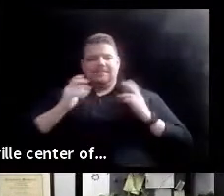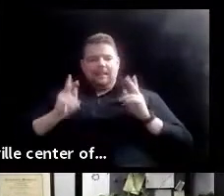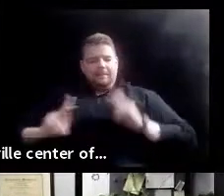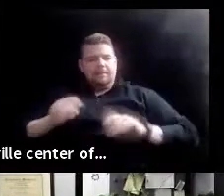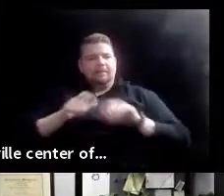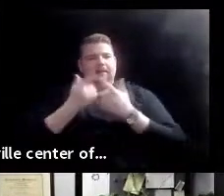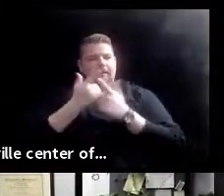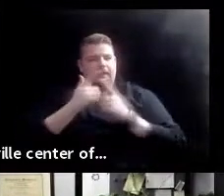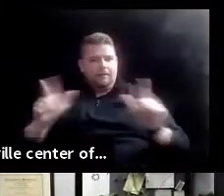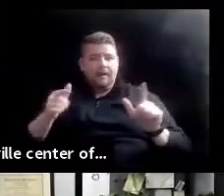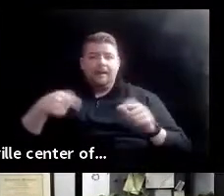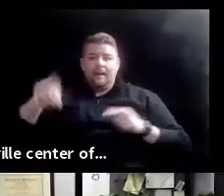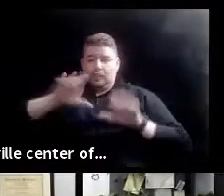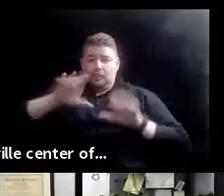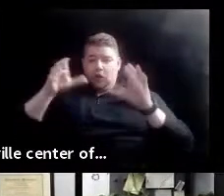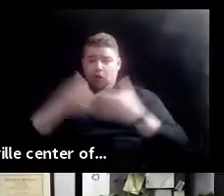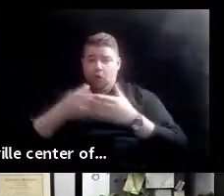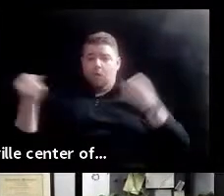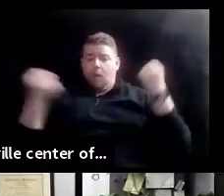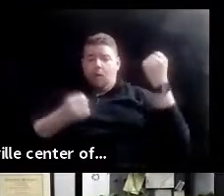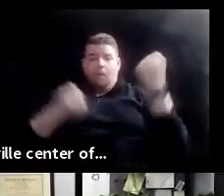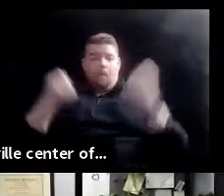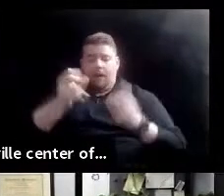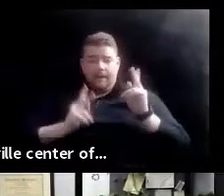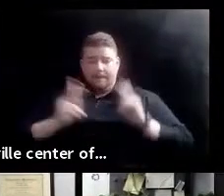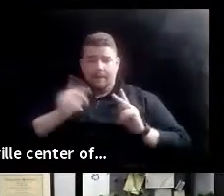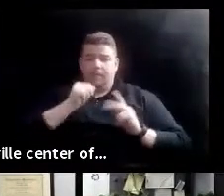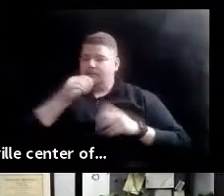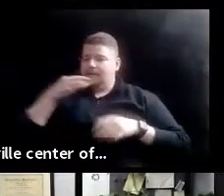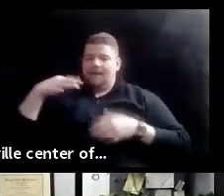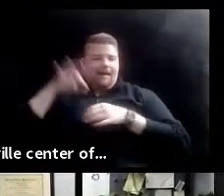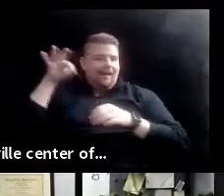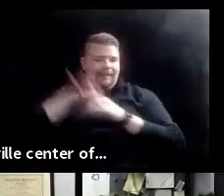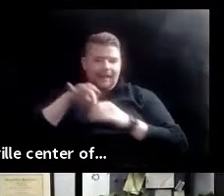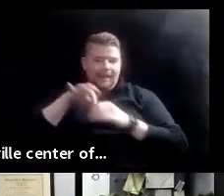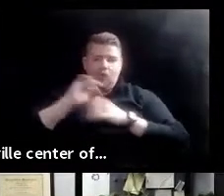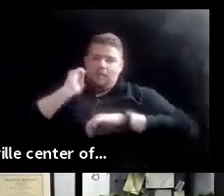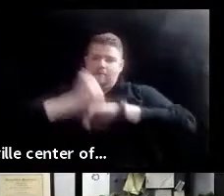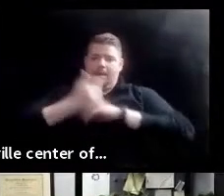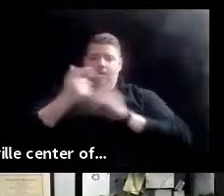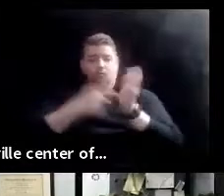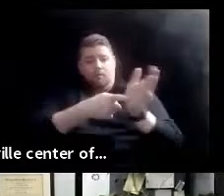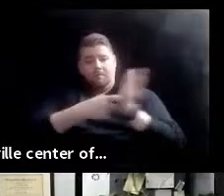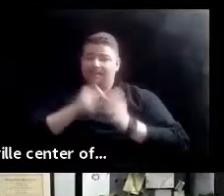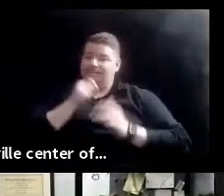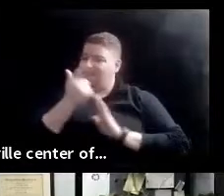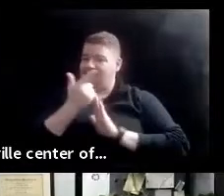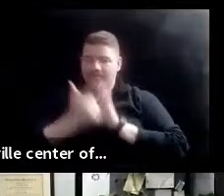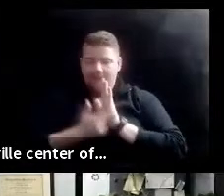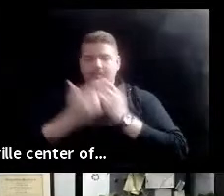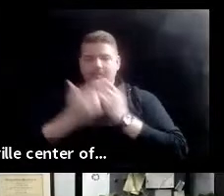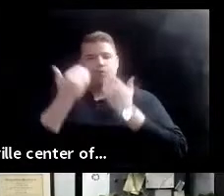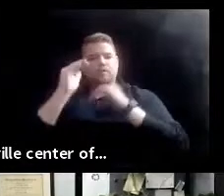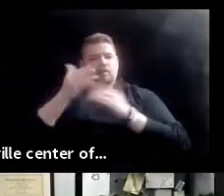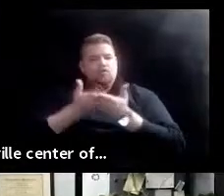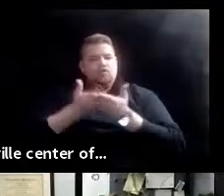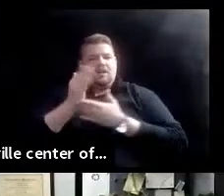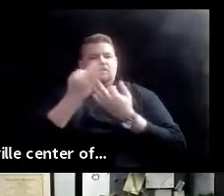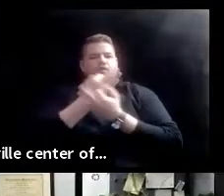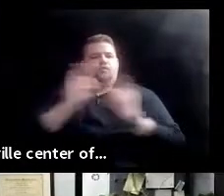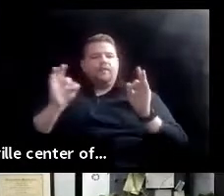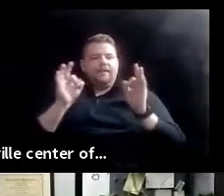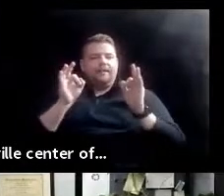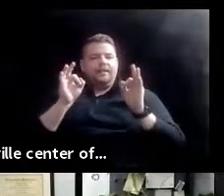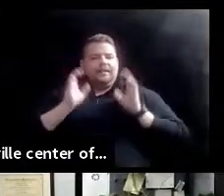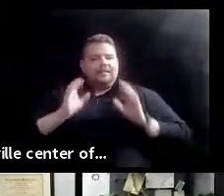a group of unelected and appointed people who impose mandates which are not laws, that restrict the rights of free citizens to